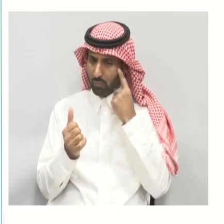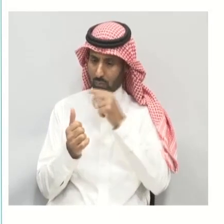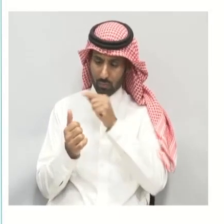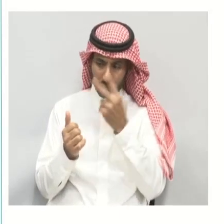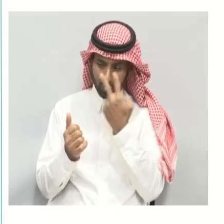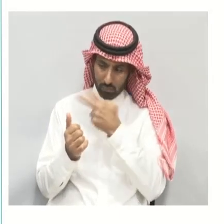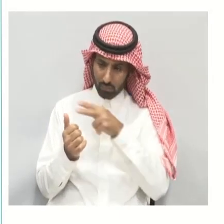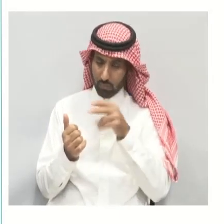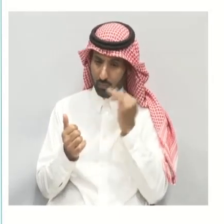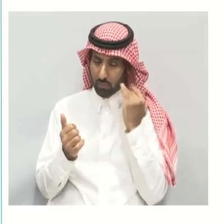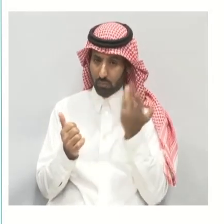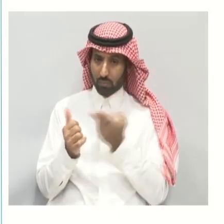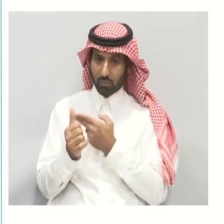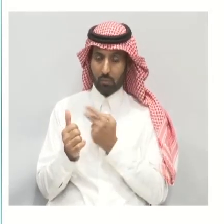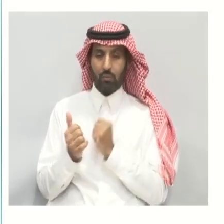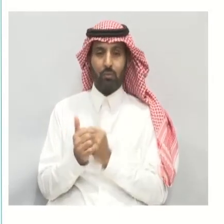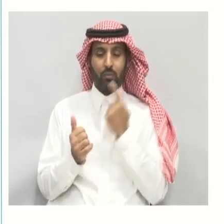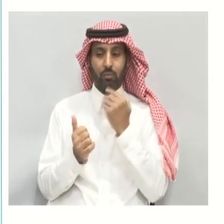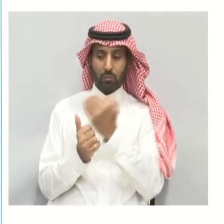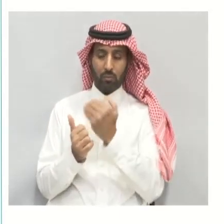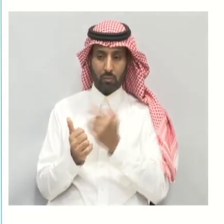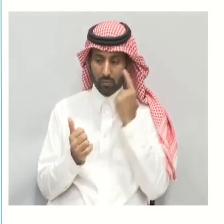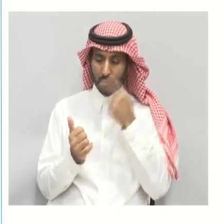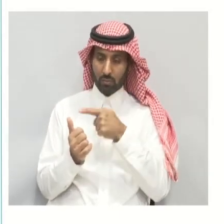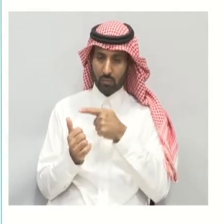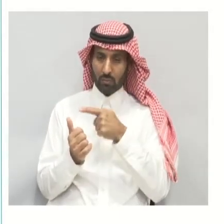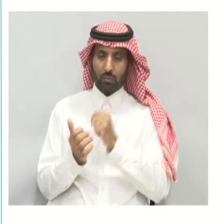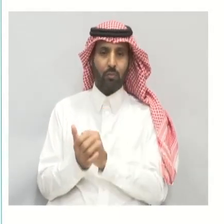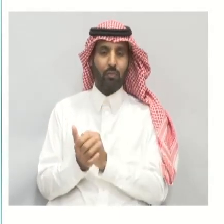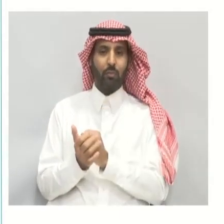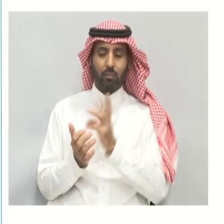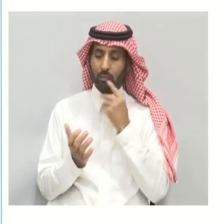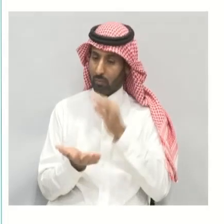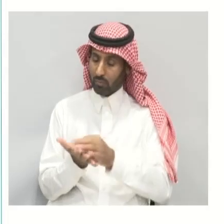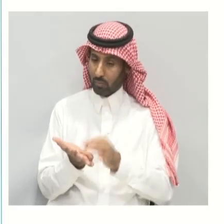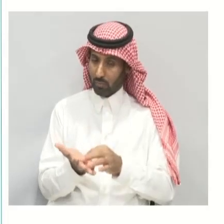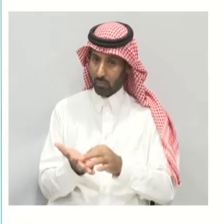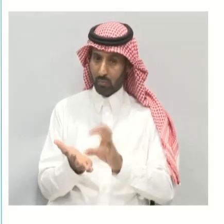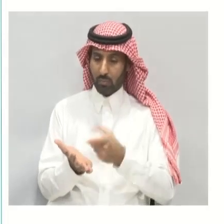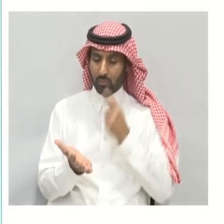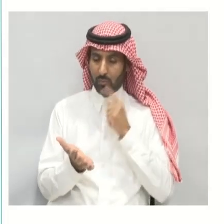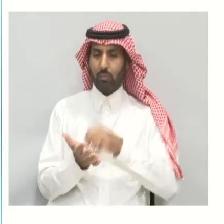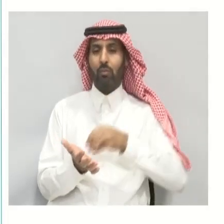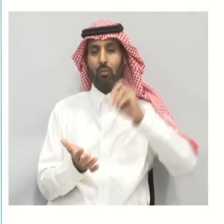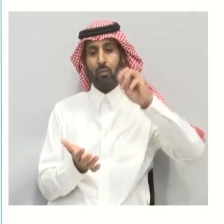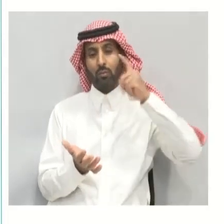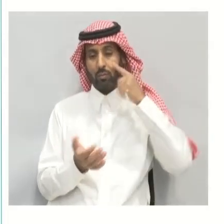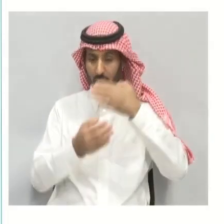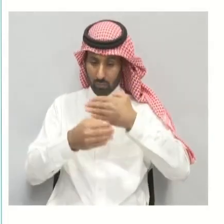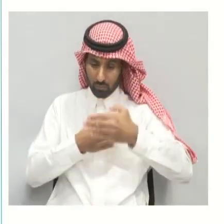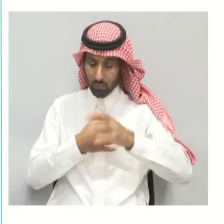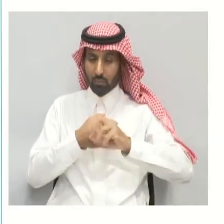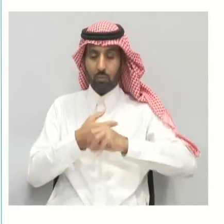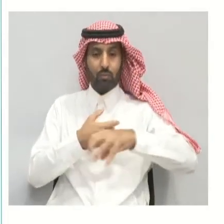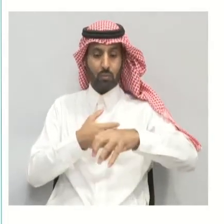to look for the answer, here we go. Here we can see a place which is on the border of